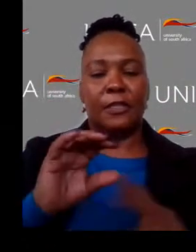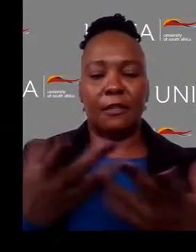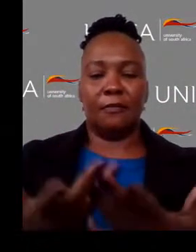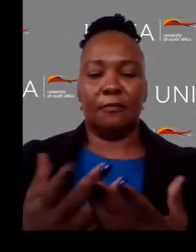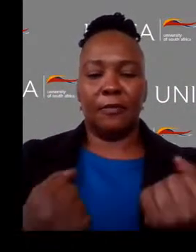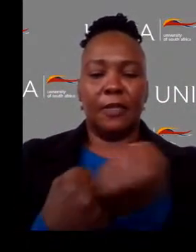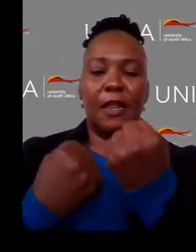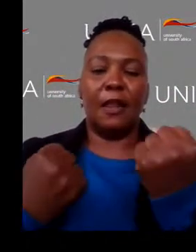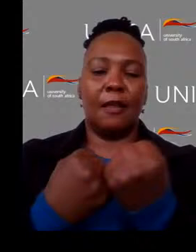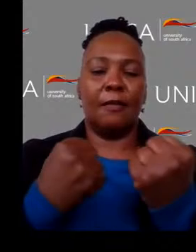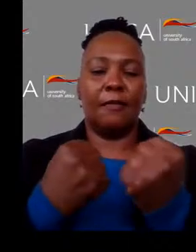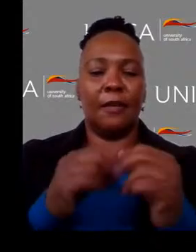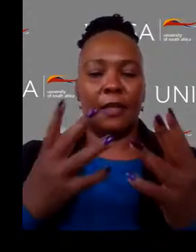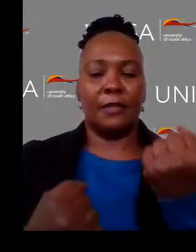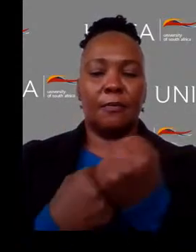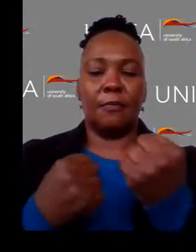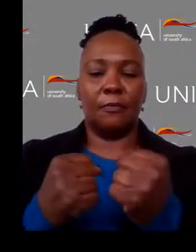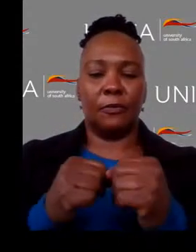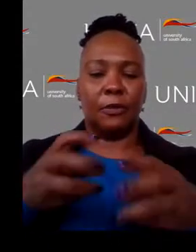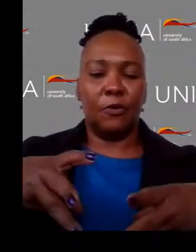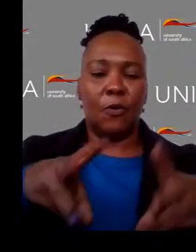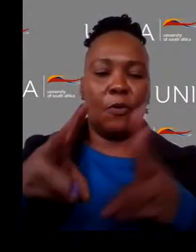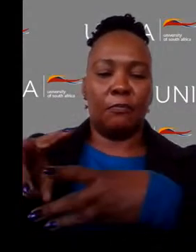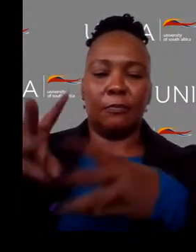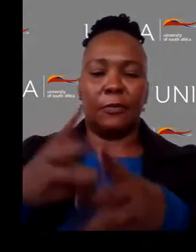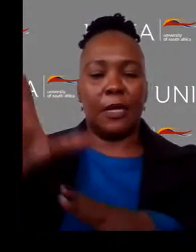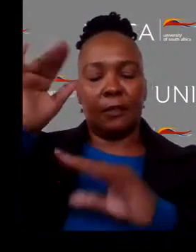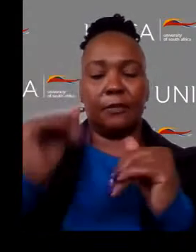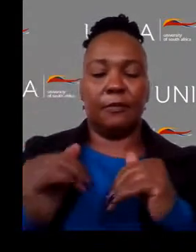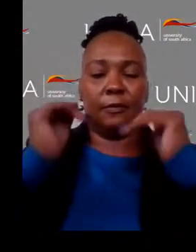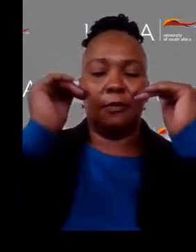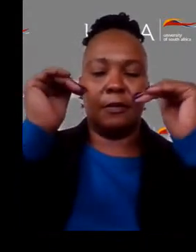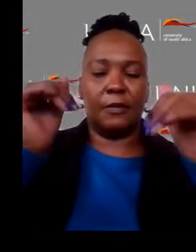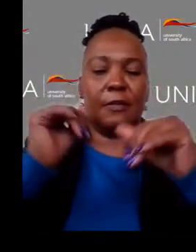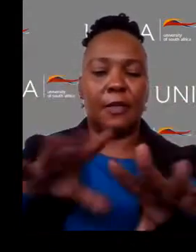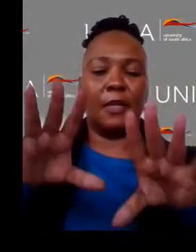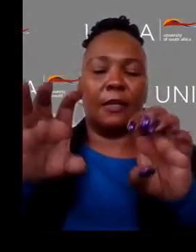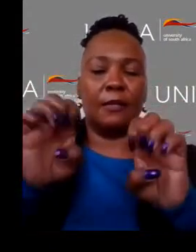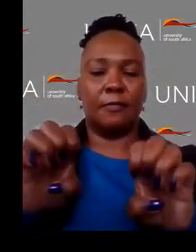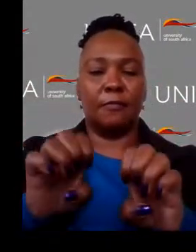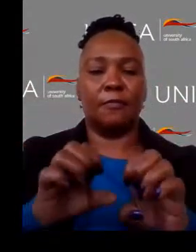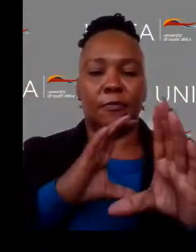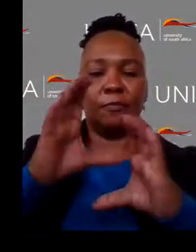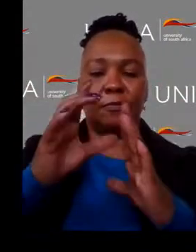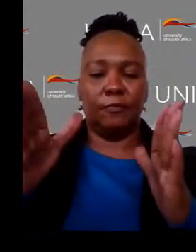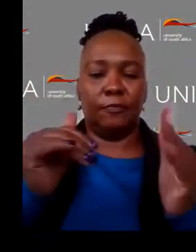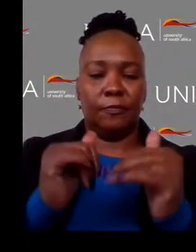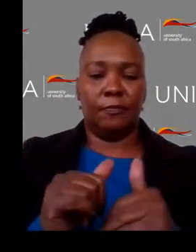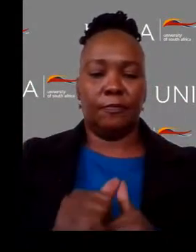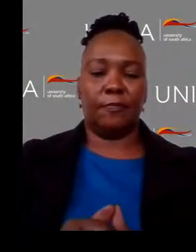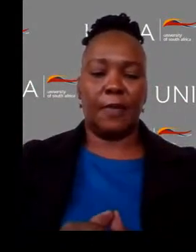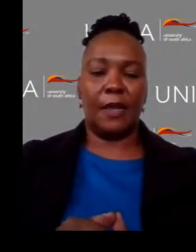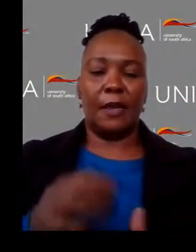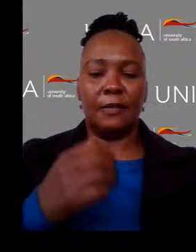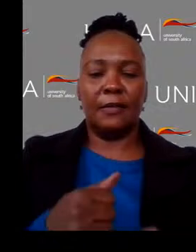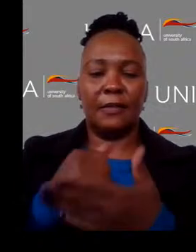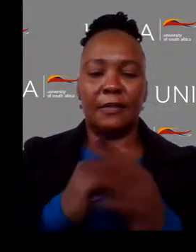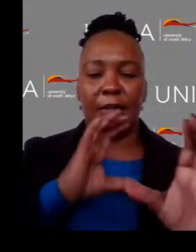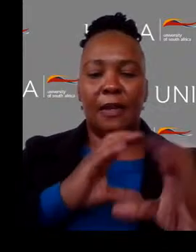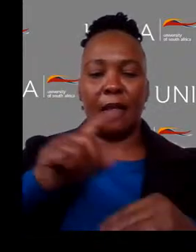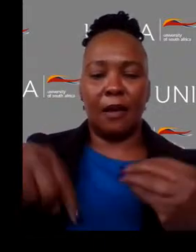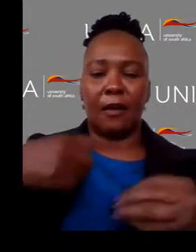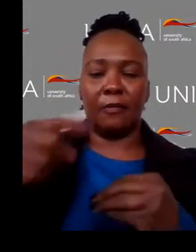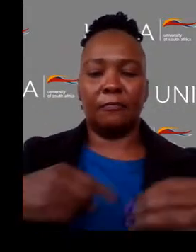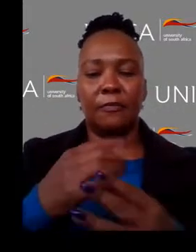your academic journey, our online myExams Assistant Chat. Our online assistant chat is a